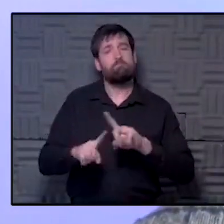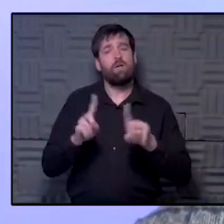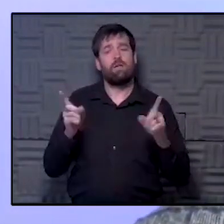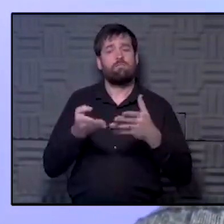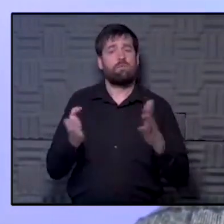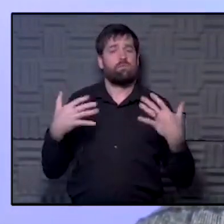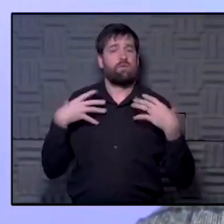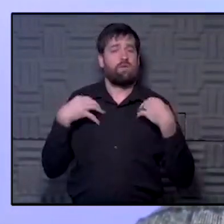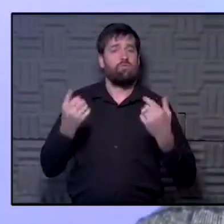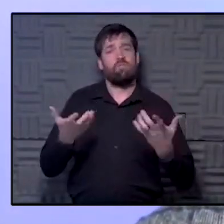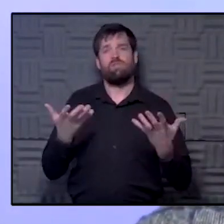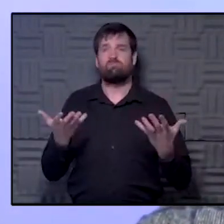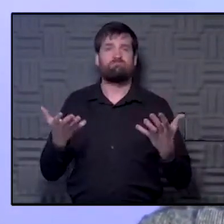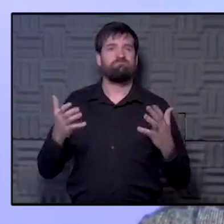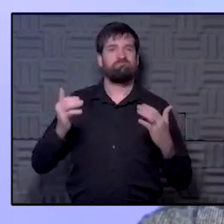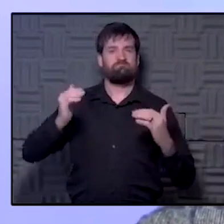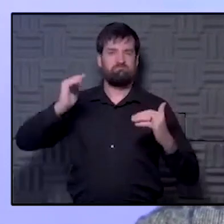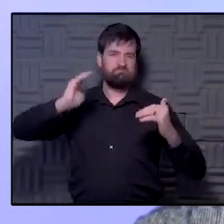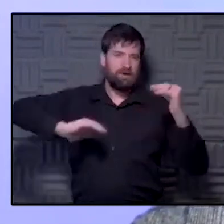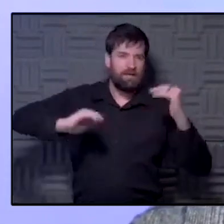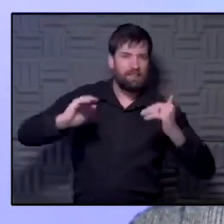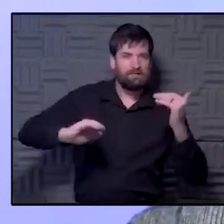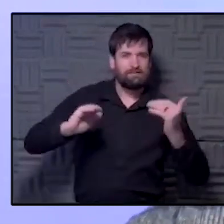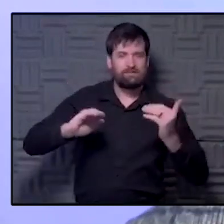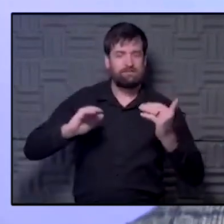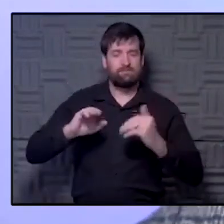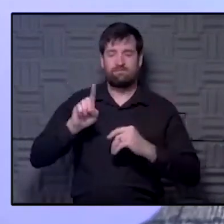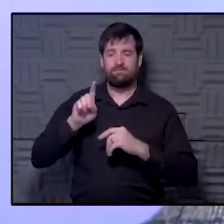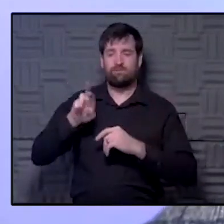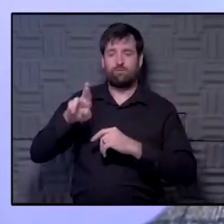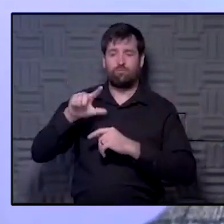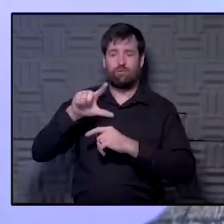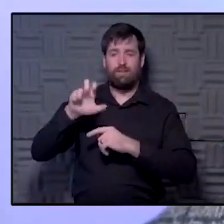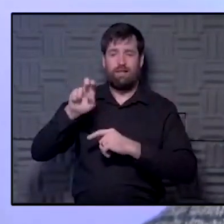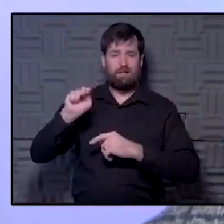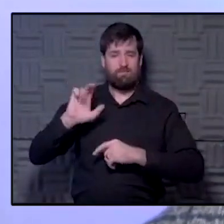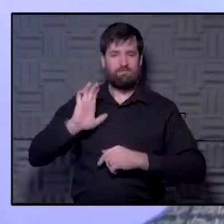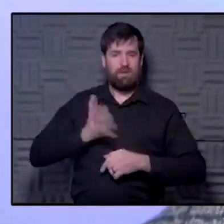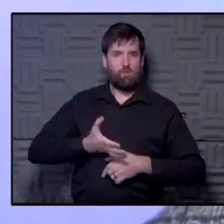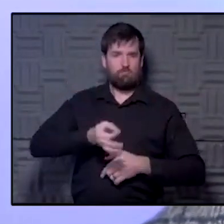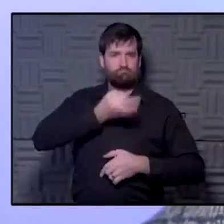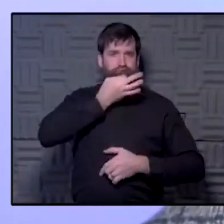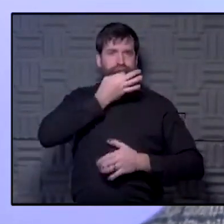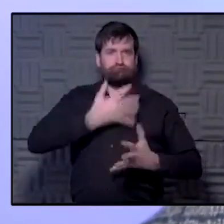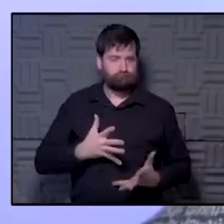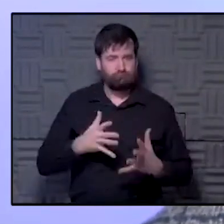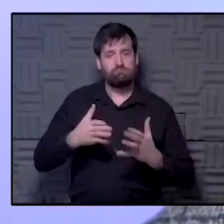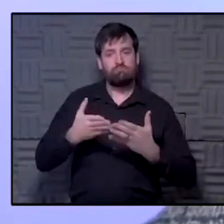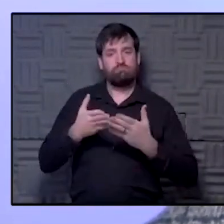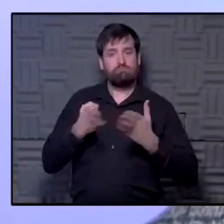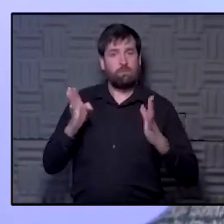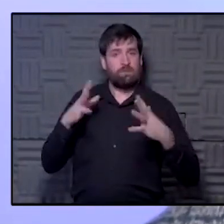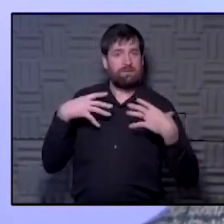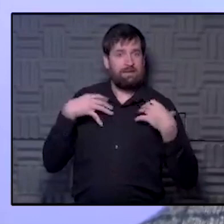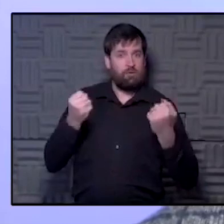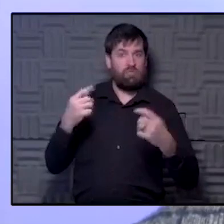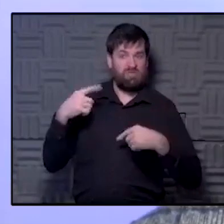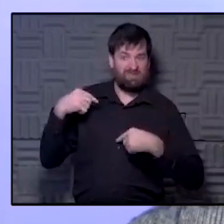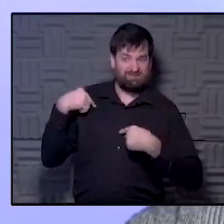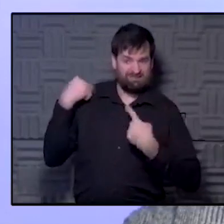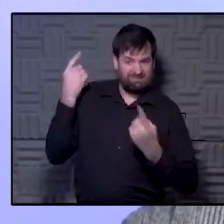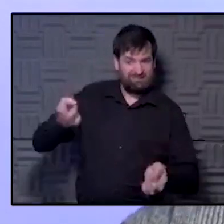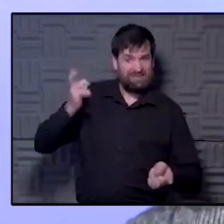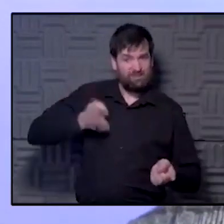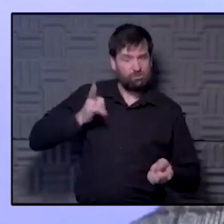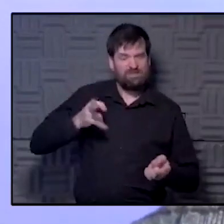health is about balance, and Dr. Glenn's our expert on this, because the history of public health is convoluted, and